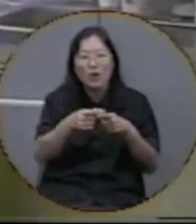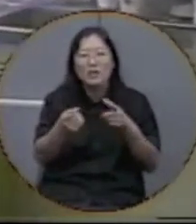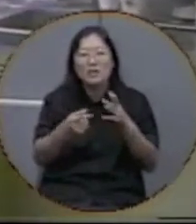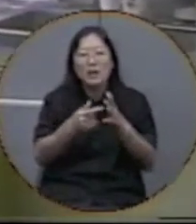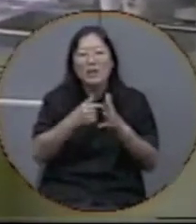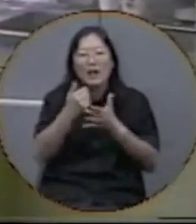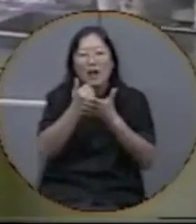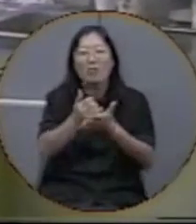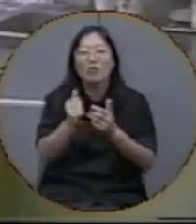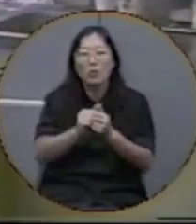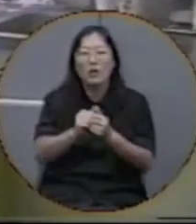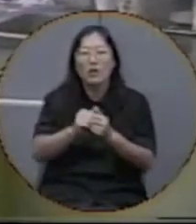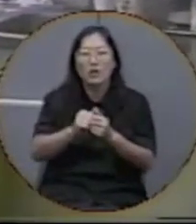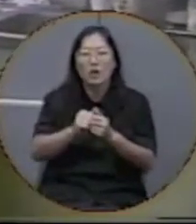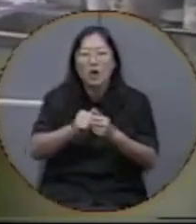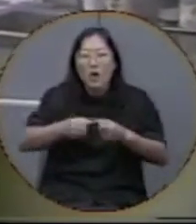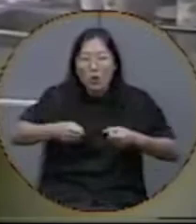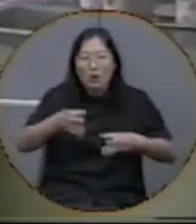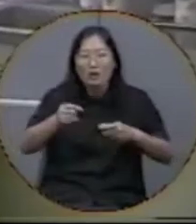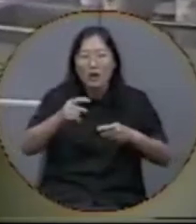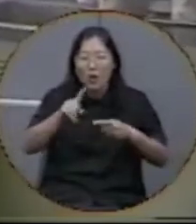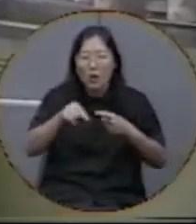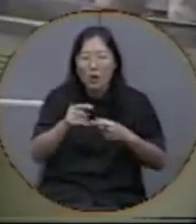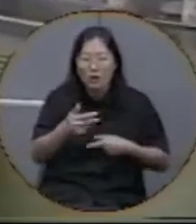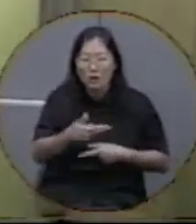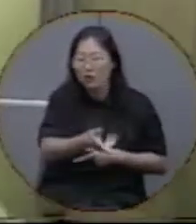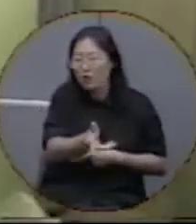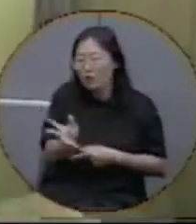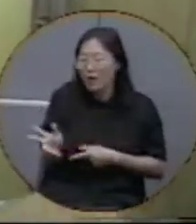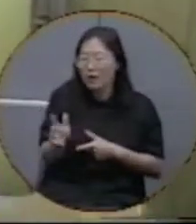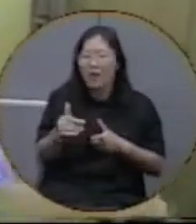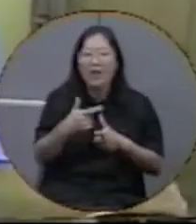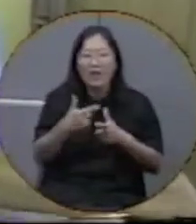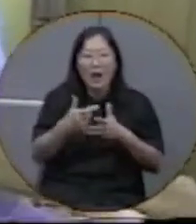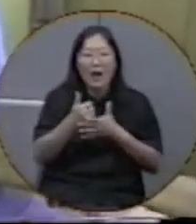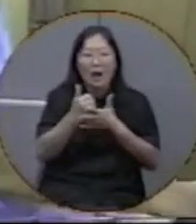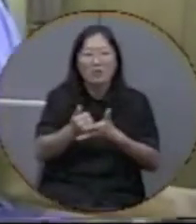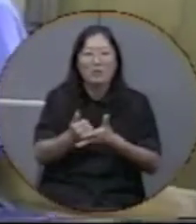help with wheelchair when you turn around the corner. Otherwise, a lot of times you will take the corners with you,